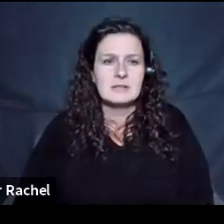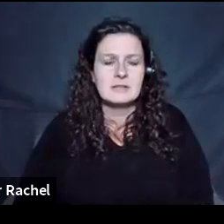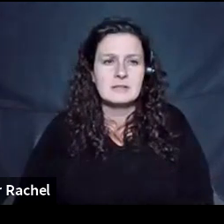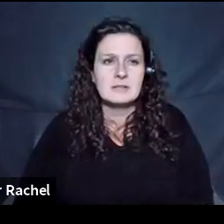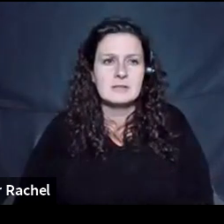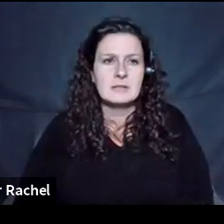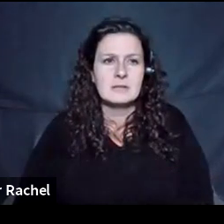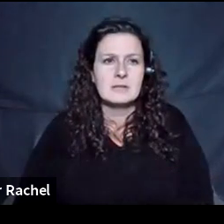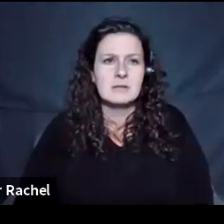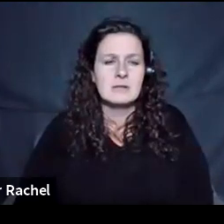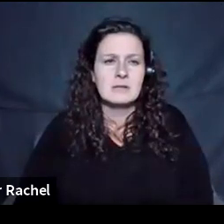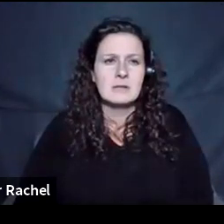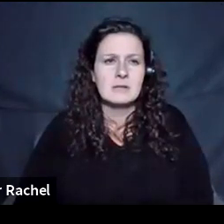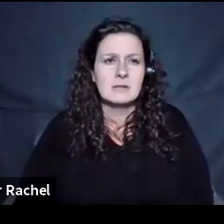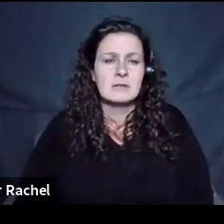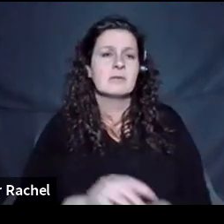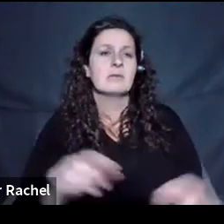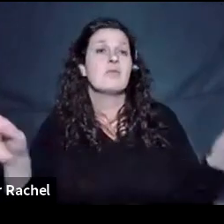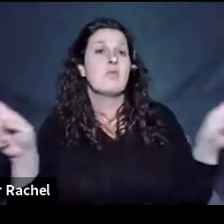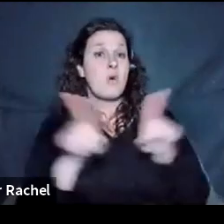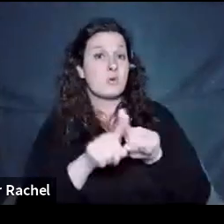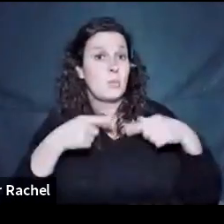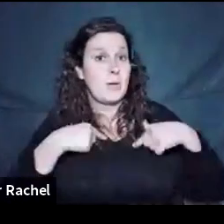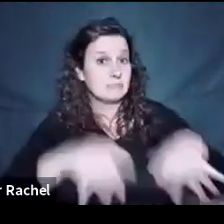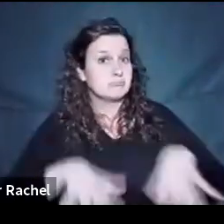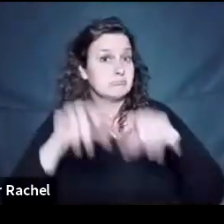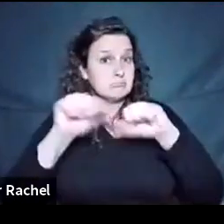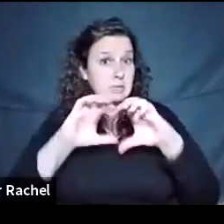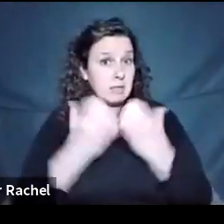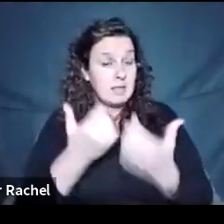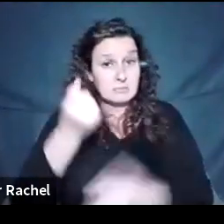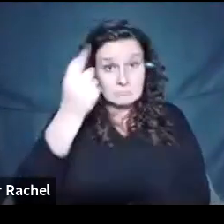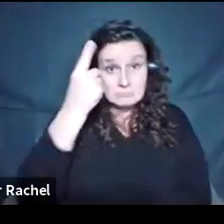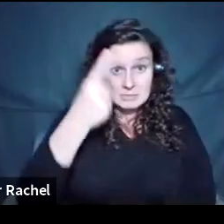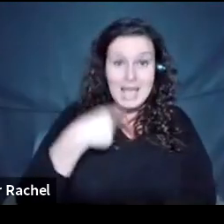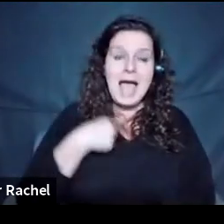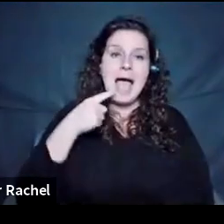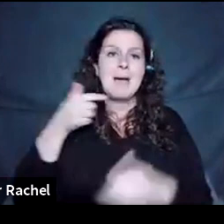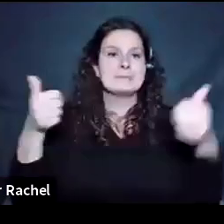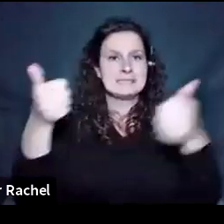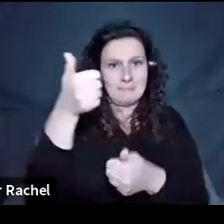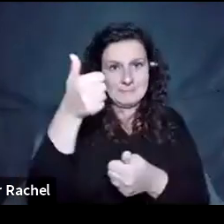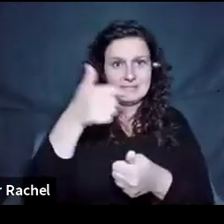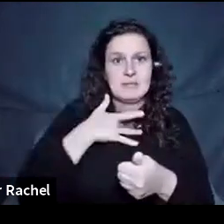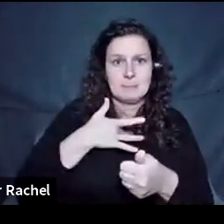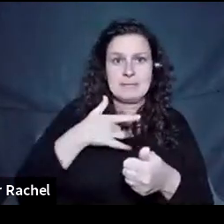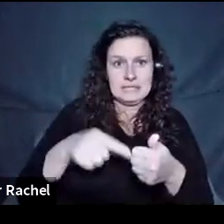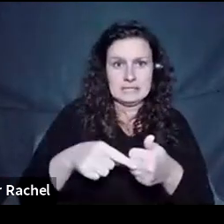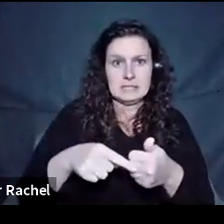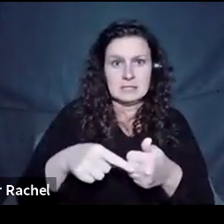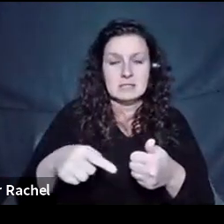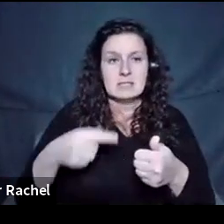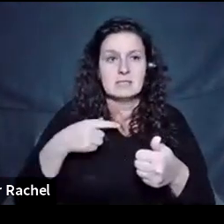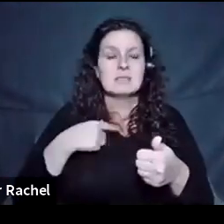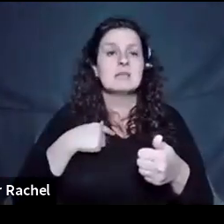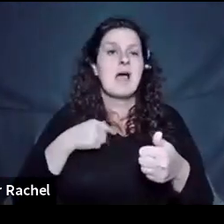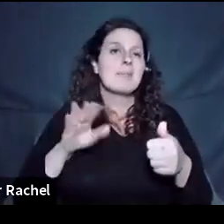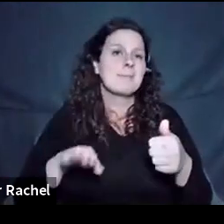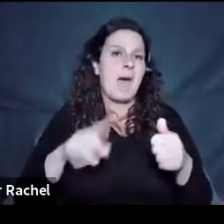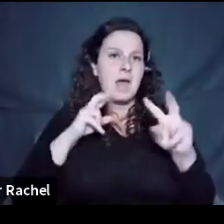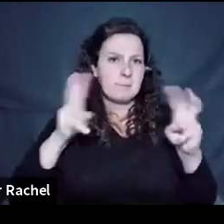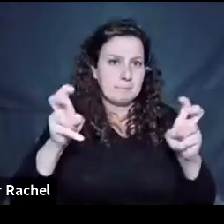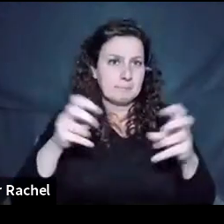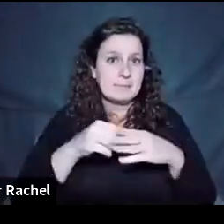so, you know, I've also taken classes, even though I am submissive and I'm the bottom in these scenes. So I'm the